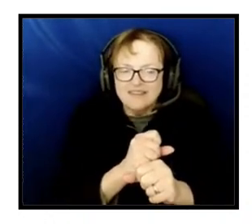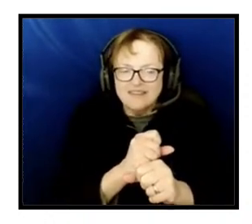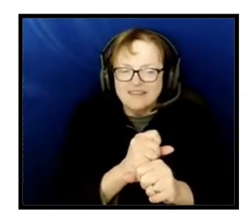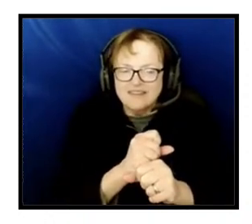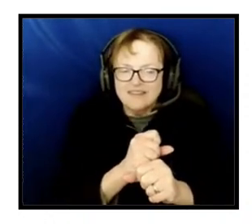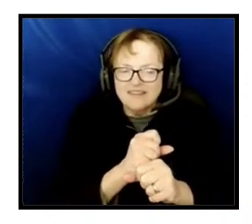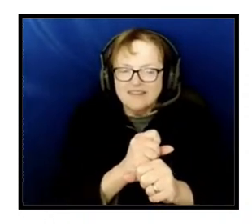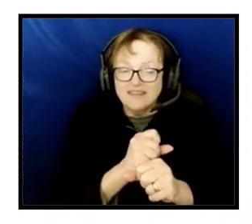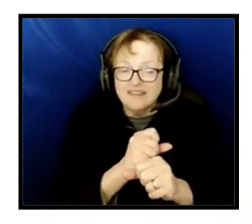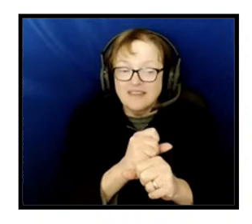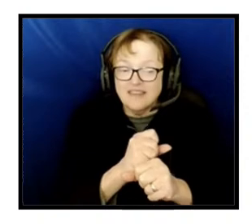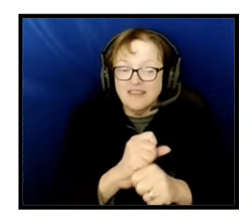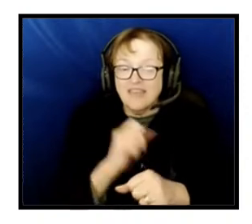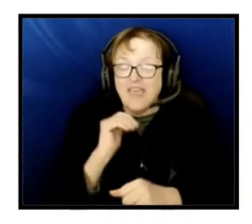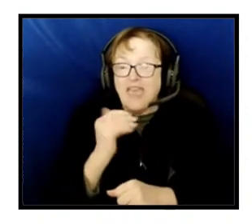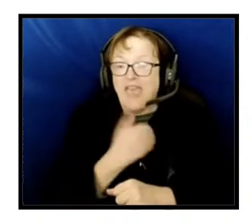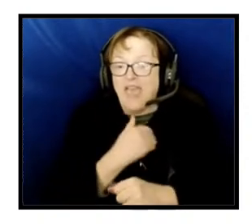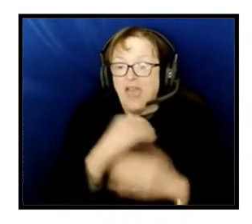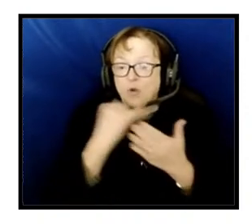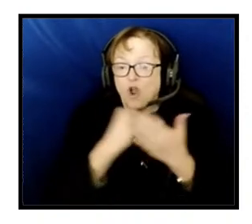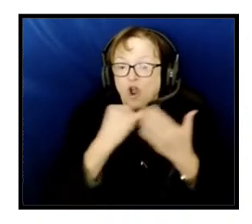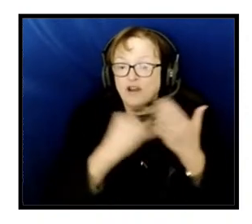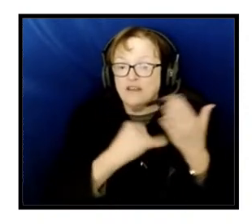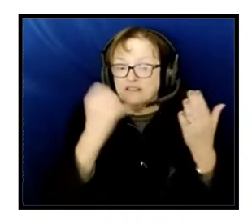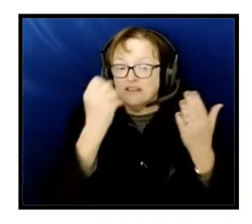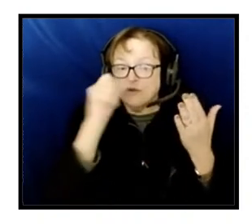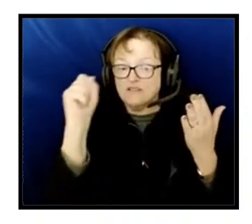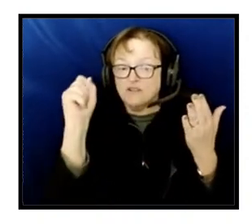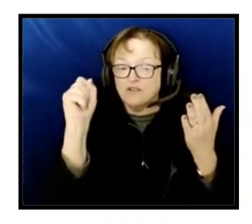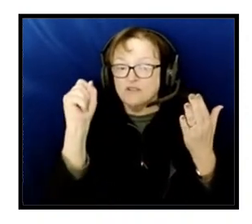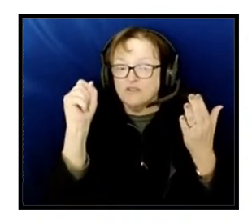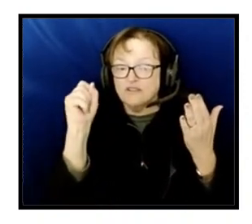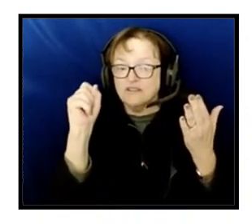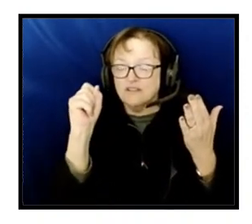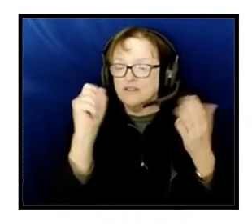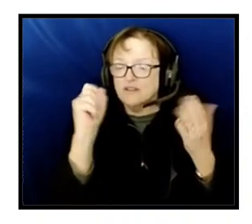Our artistic revolution is irresistible.